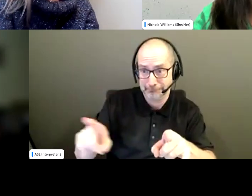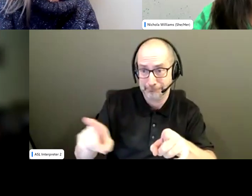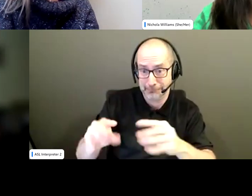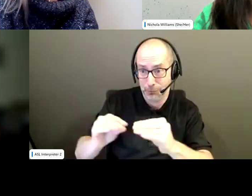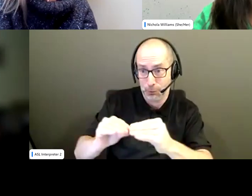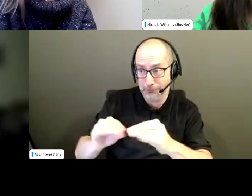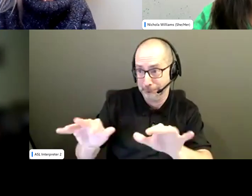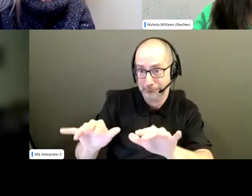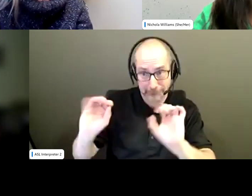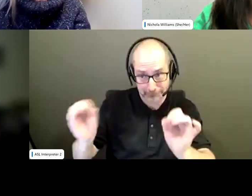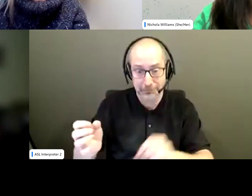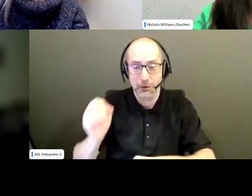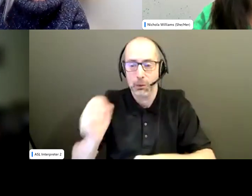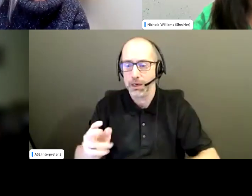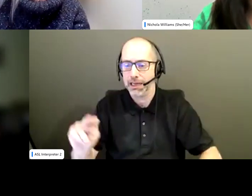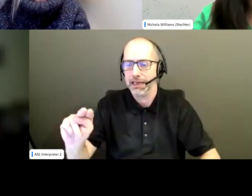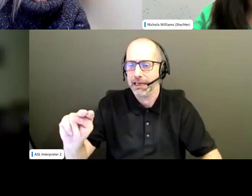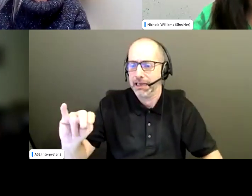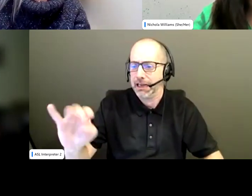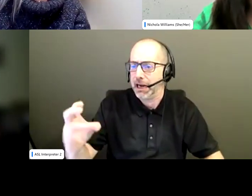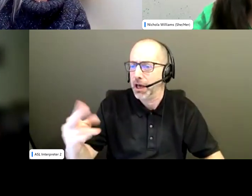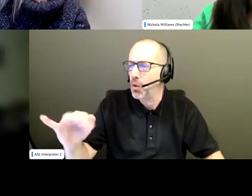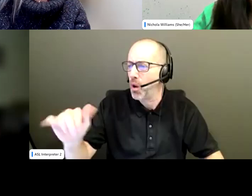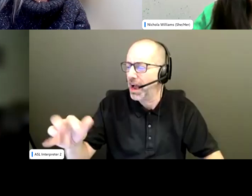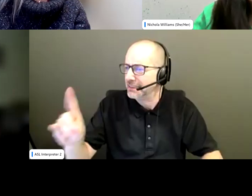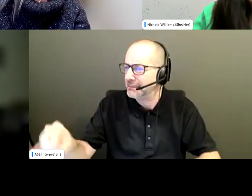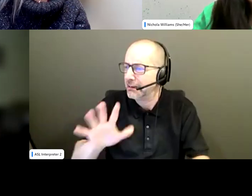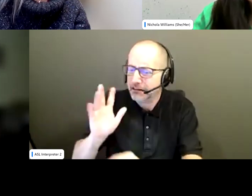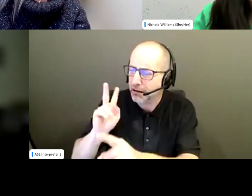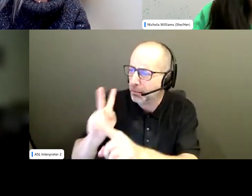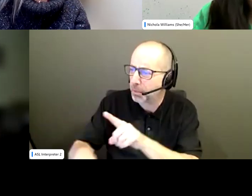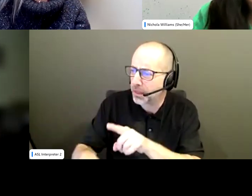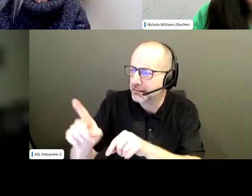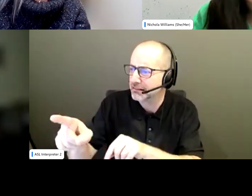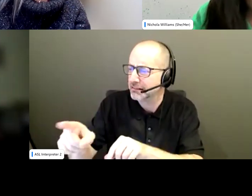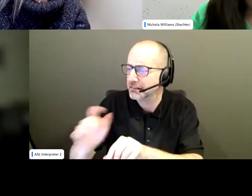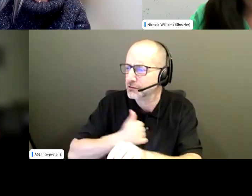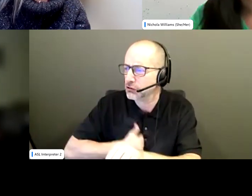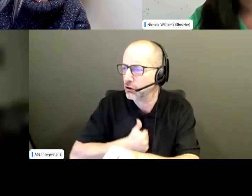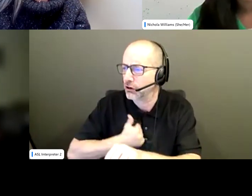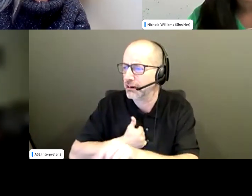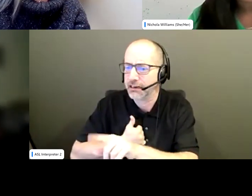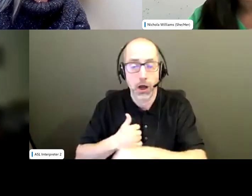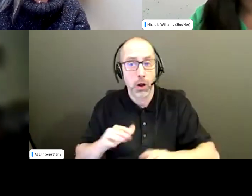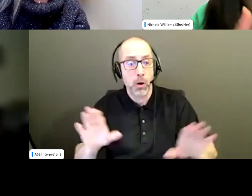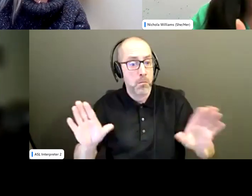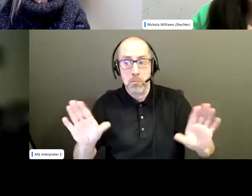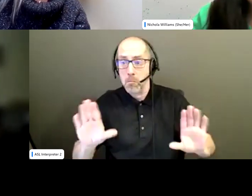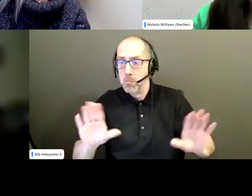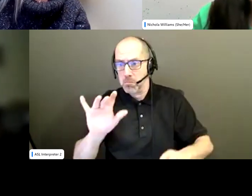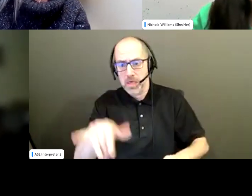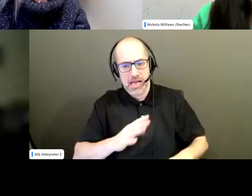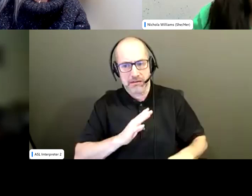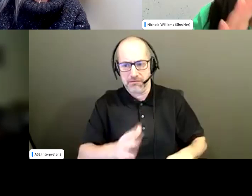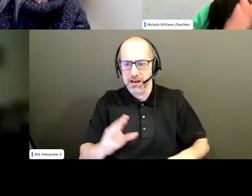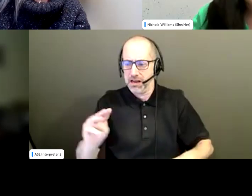Nope. Okay. And Nicola, I'm sorry. I totally jumped over you. No, no, Did no, you no, have... no. That's perfectly fine. Michaela